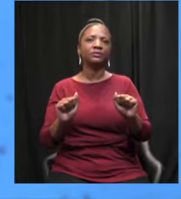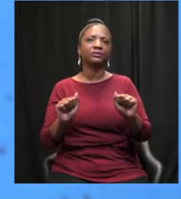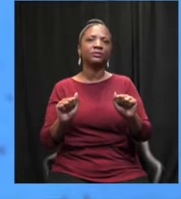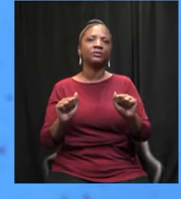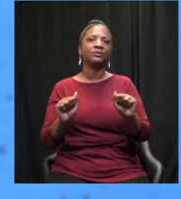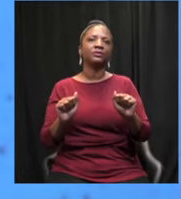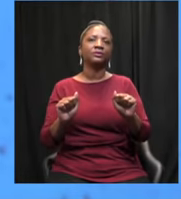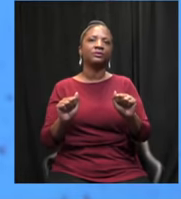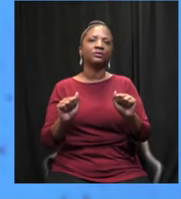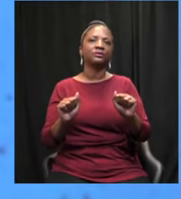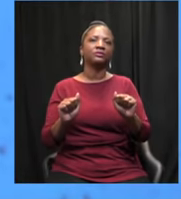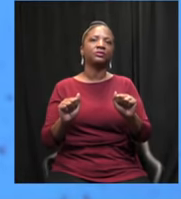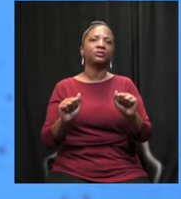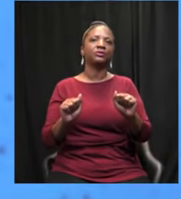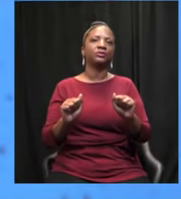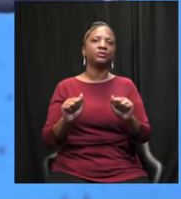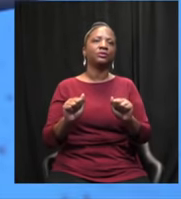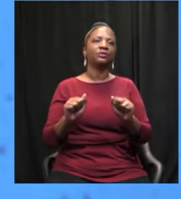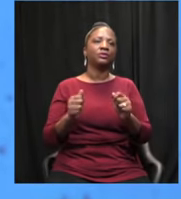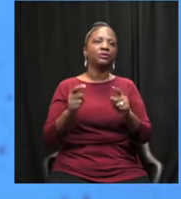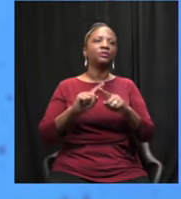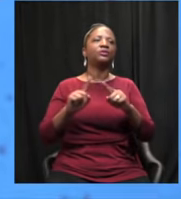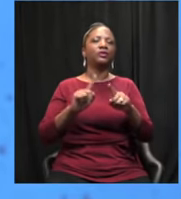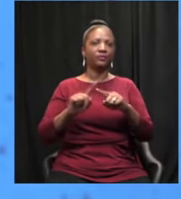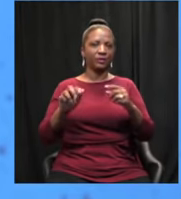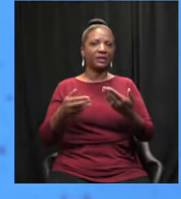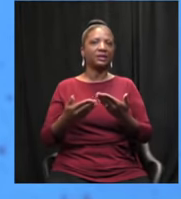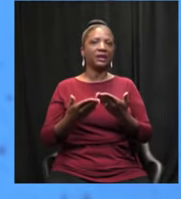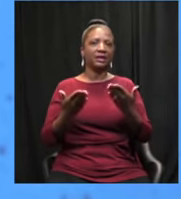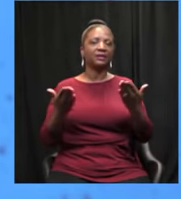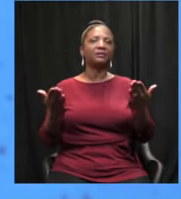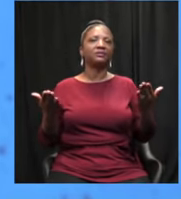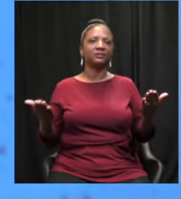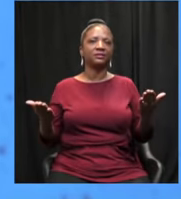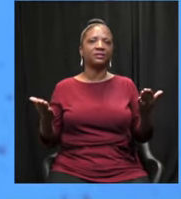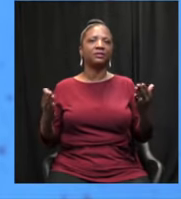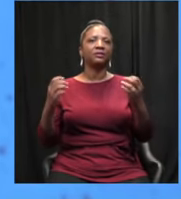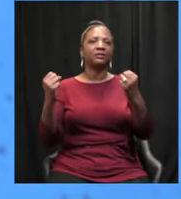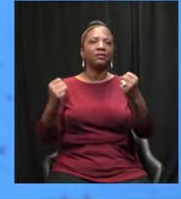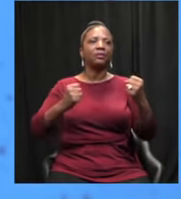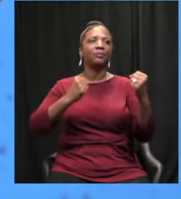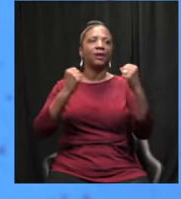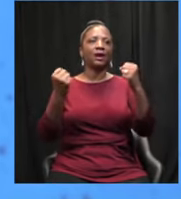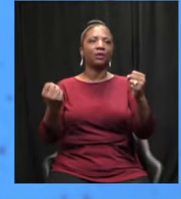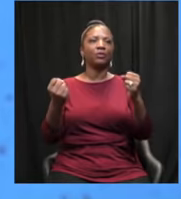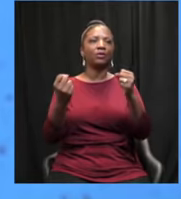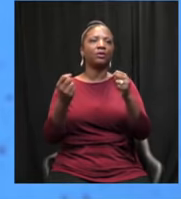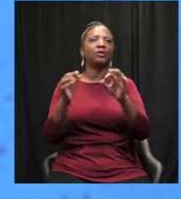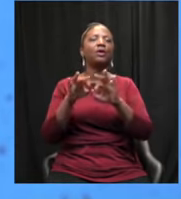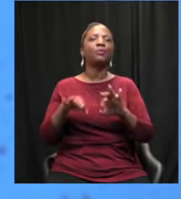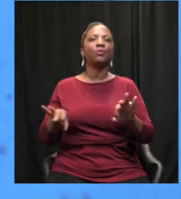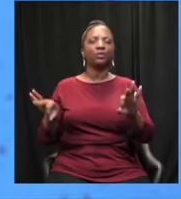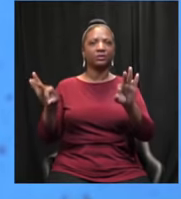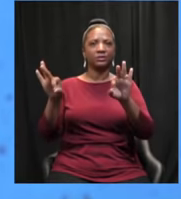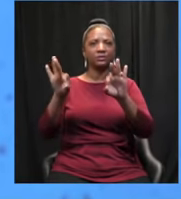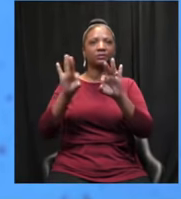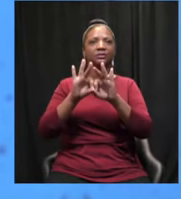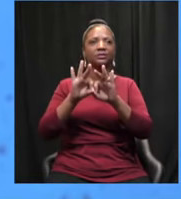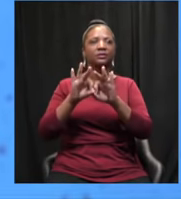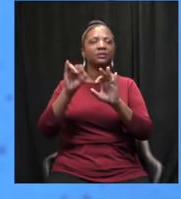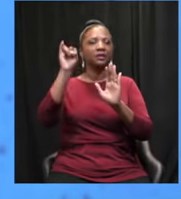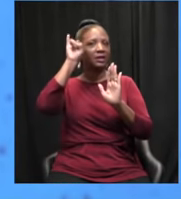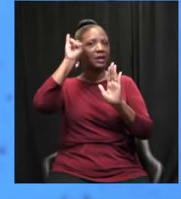different kinds of things, trying to find power and significance and trying to find identity,